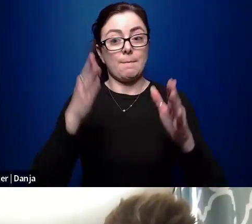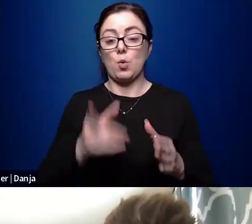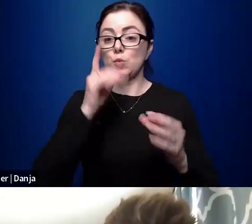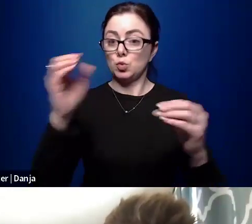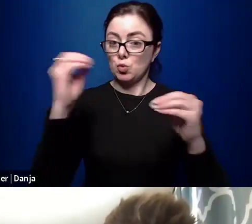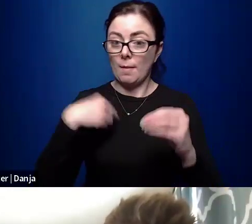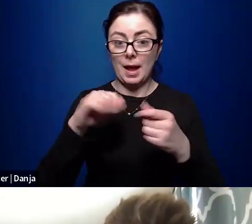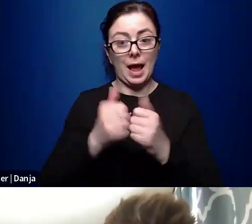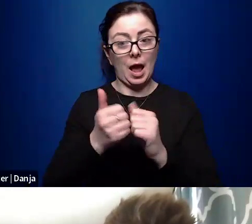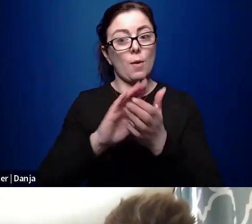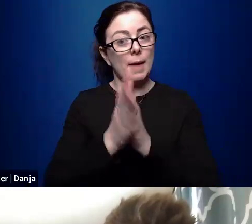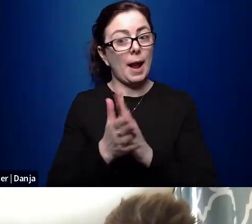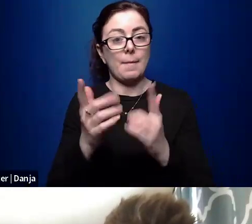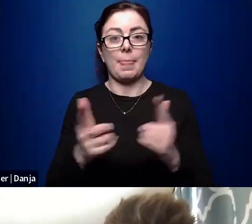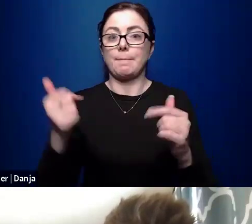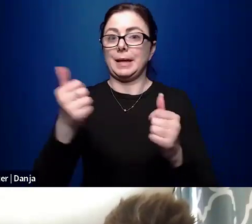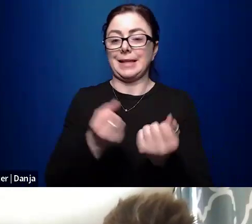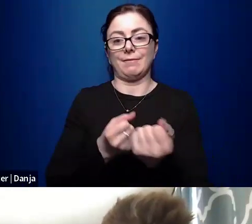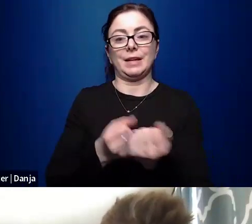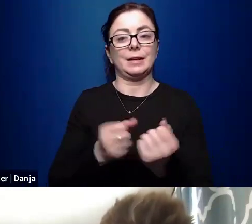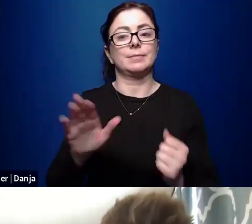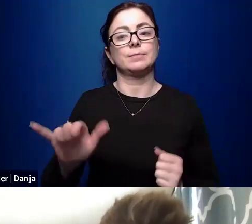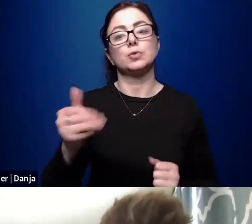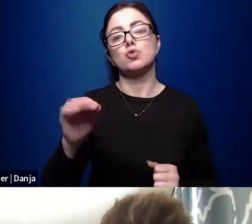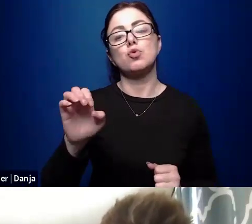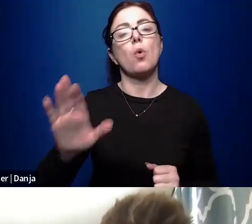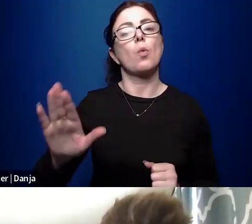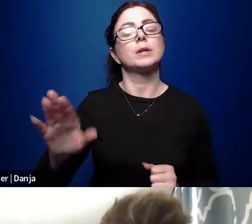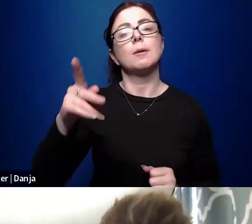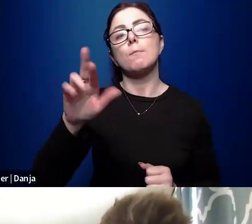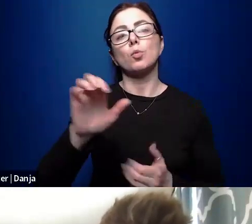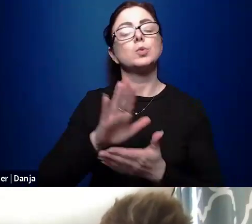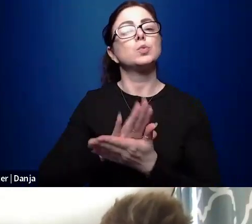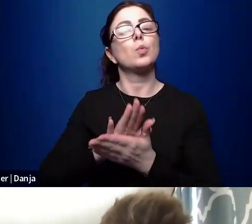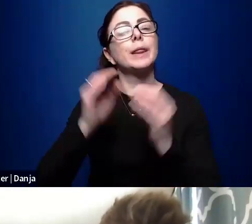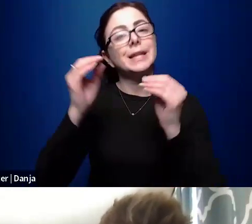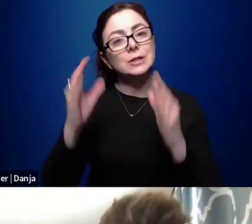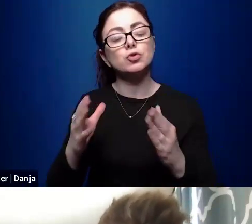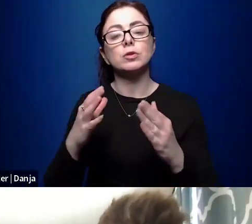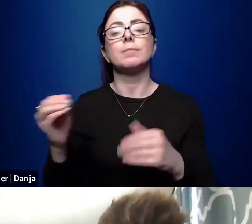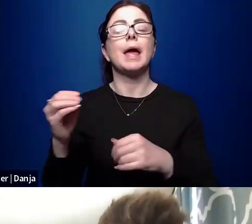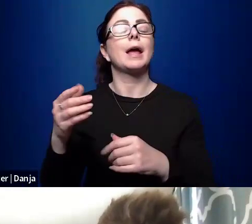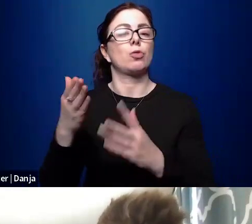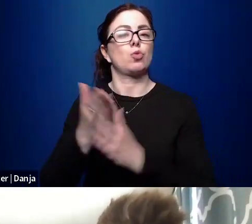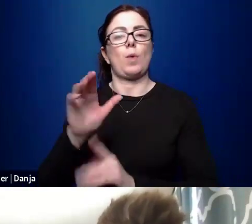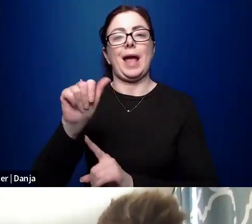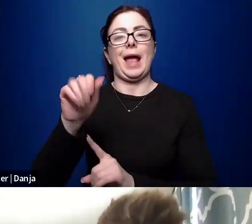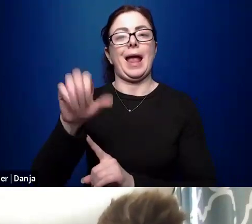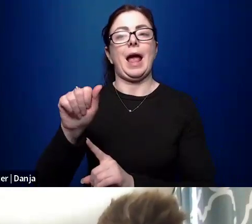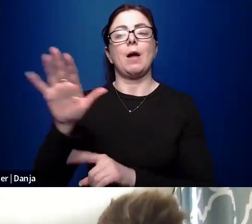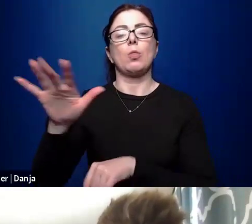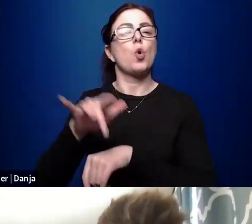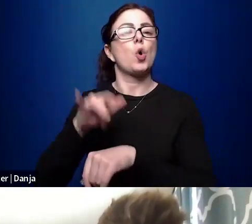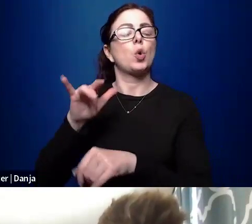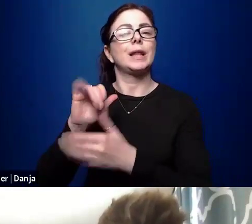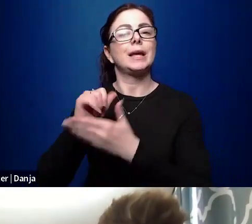was Joe's preschool teacher and his early intervention team through AEA. They were the